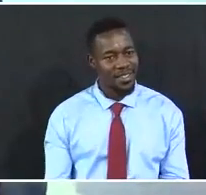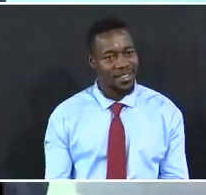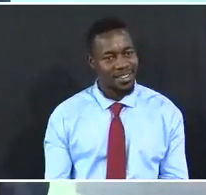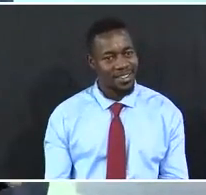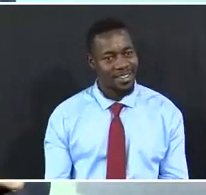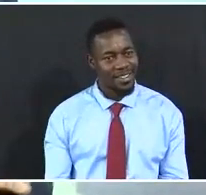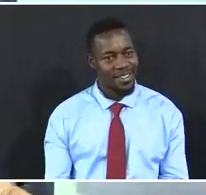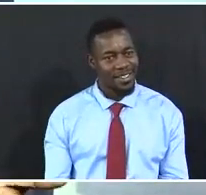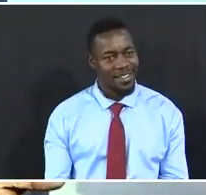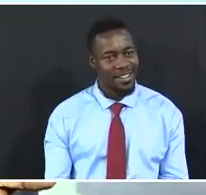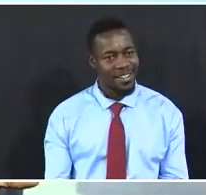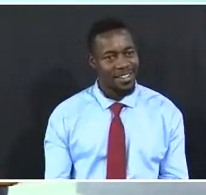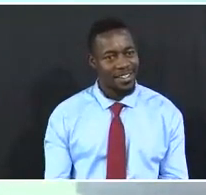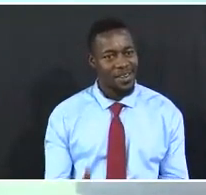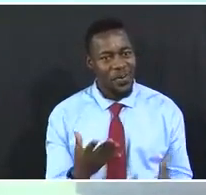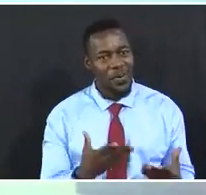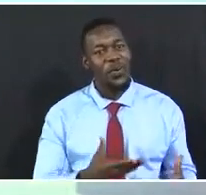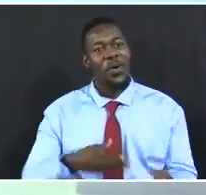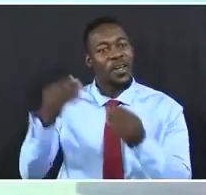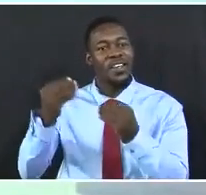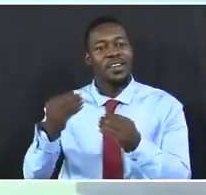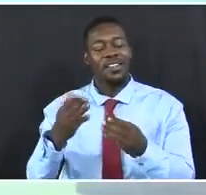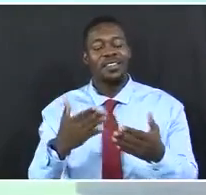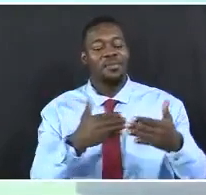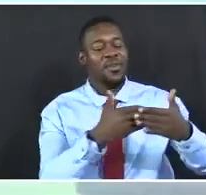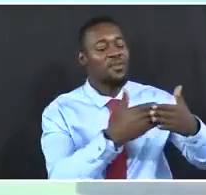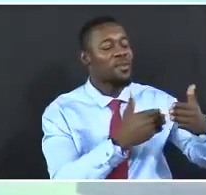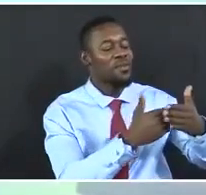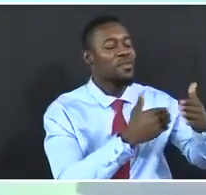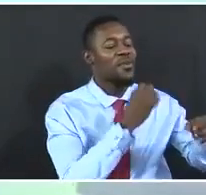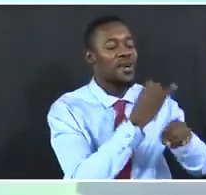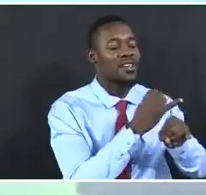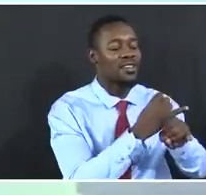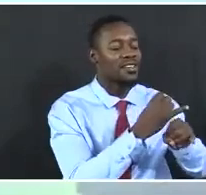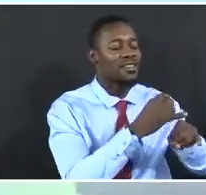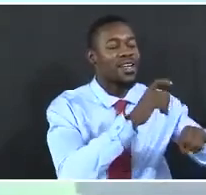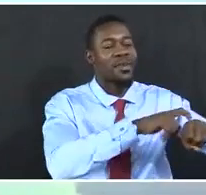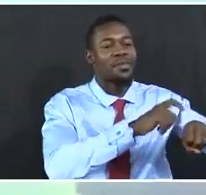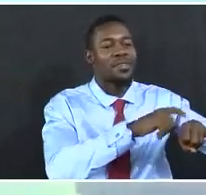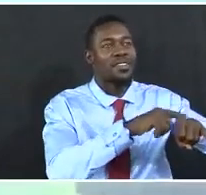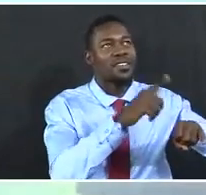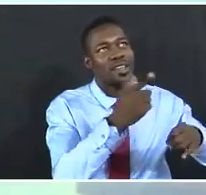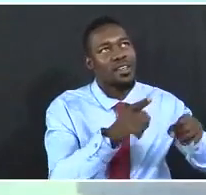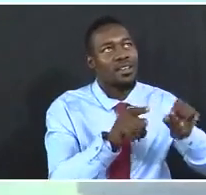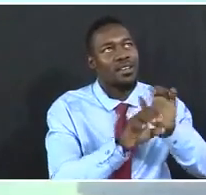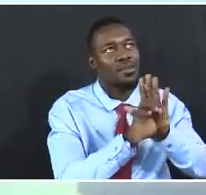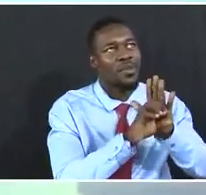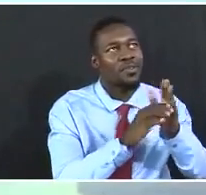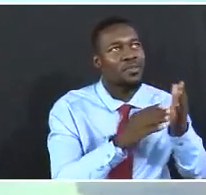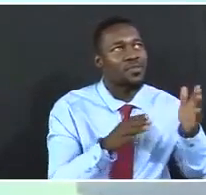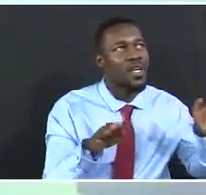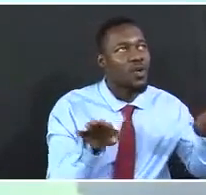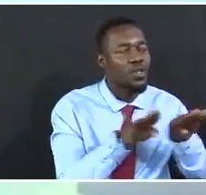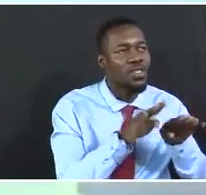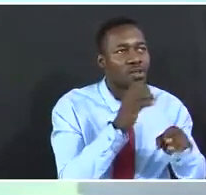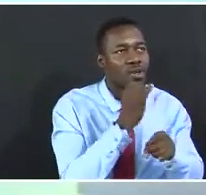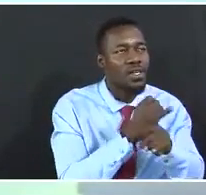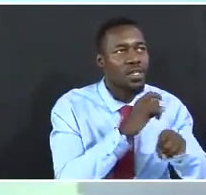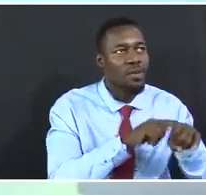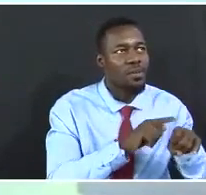Who are the perpetrators of corruption? Do they go to church? Yes, they do. They come here. The corrupt are also